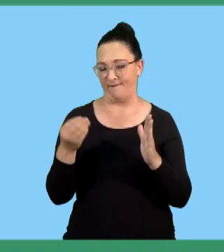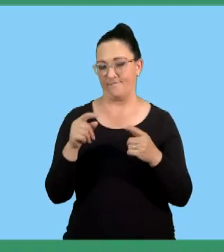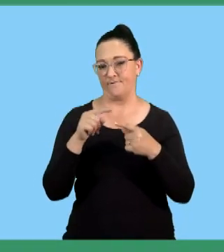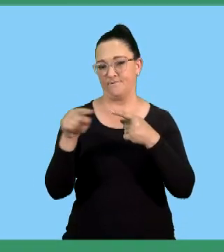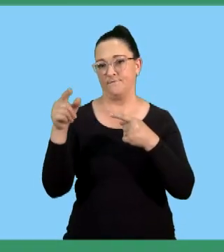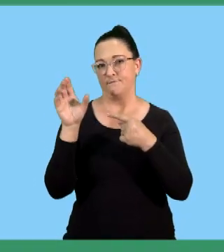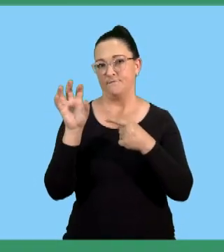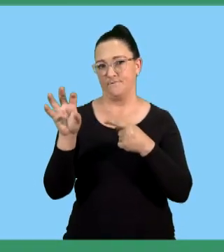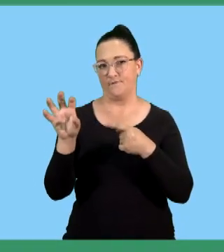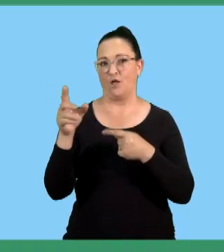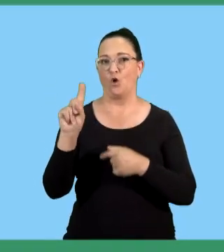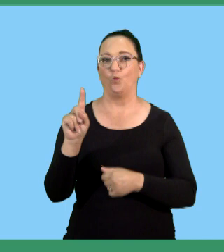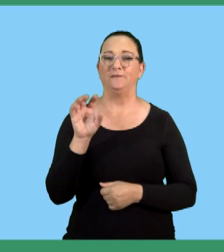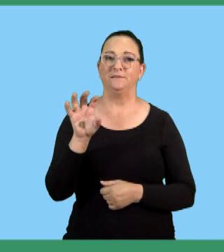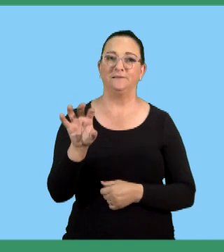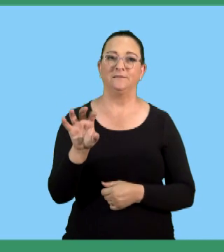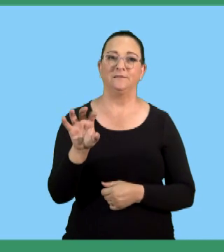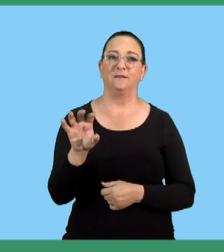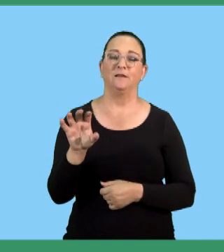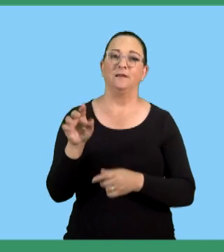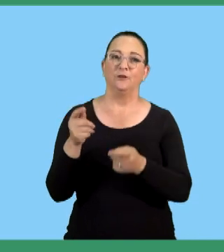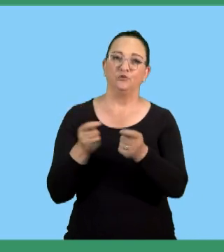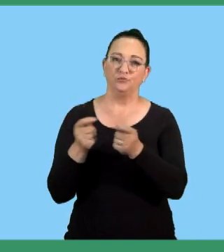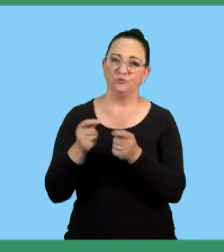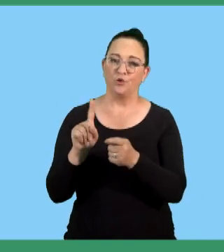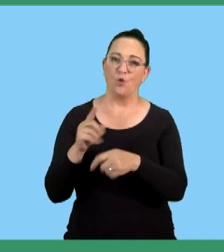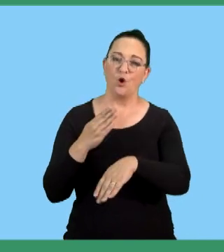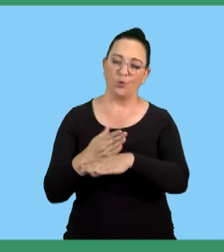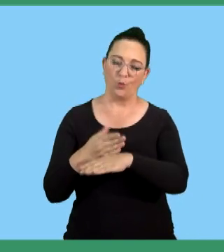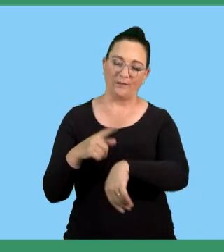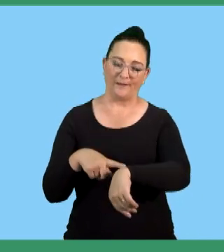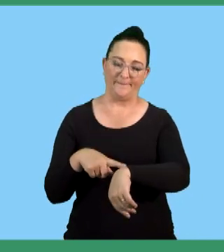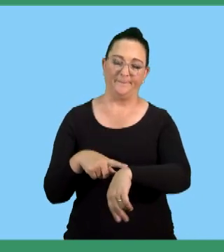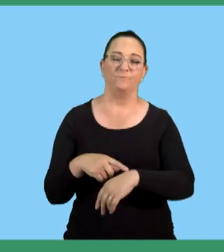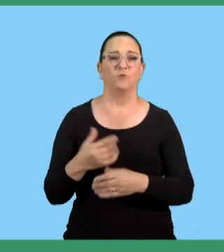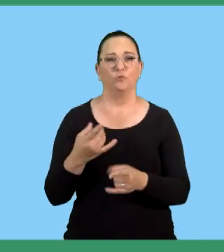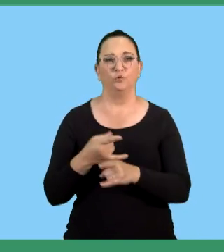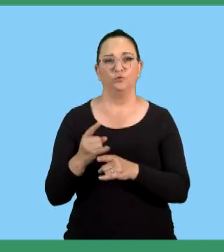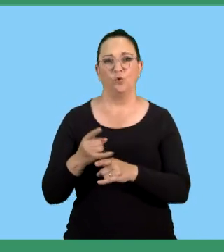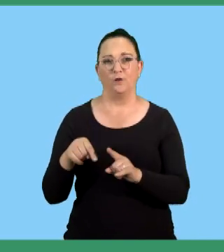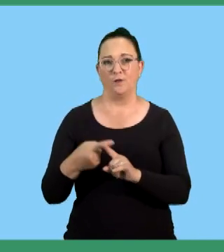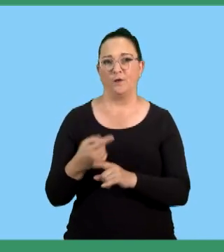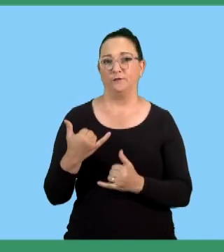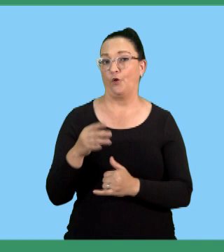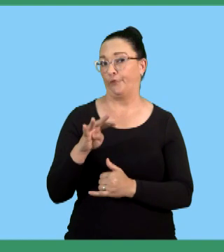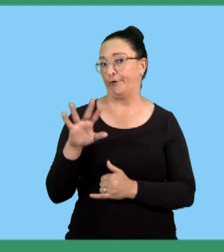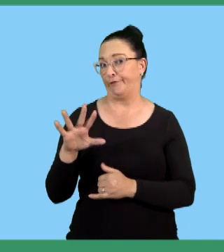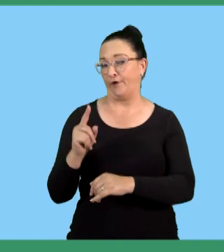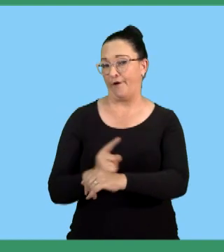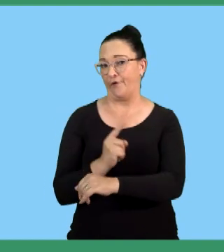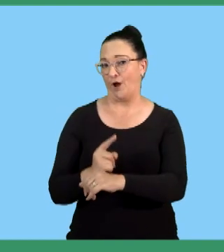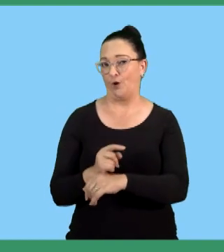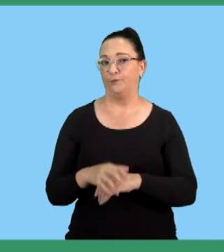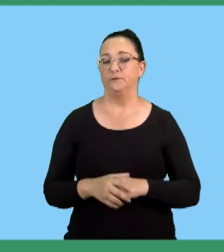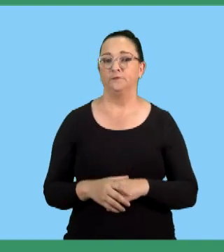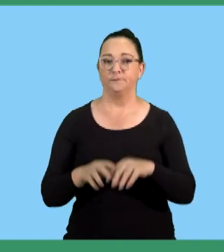start with the provisions of the BCA. The first one is the regulation of the work time. We just spoke about work time, 45 hours, but we'll